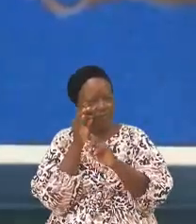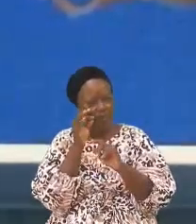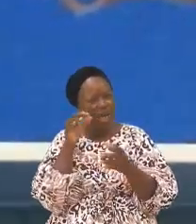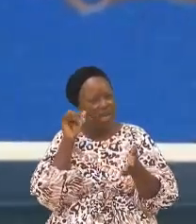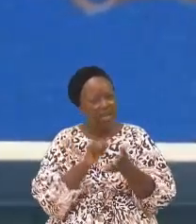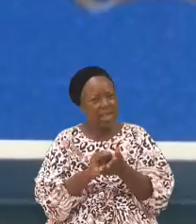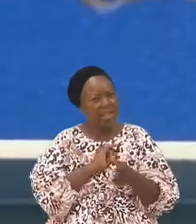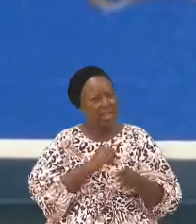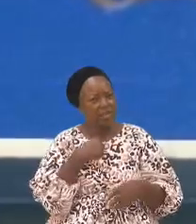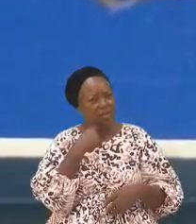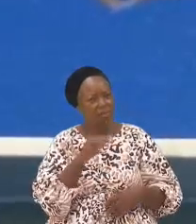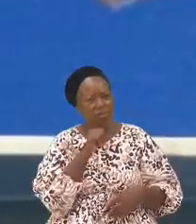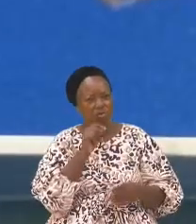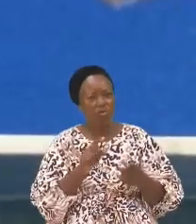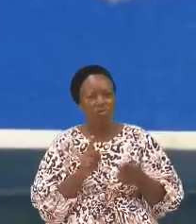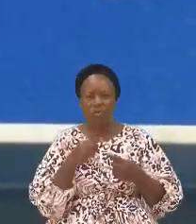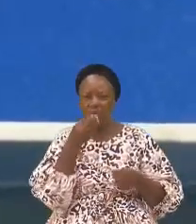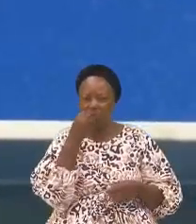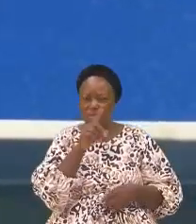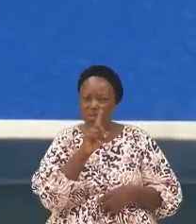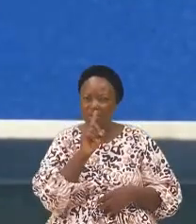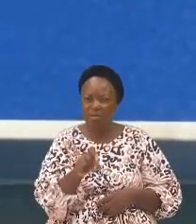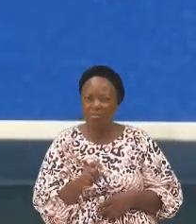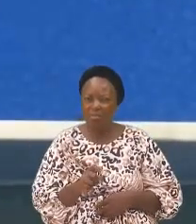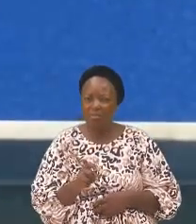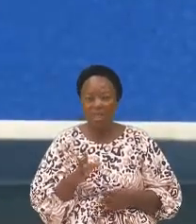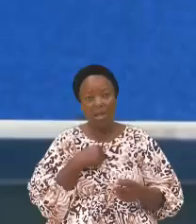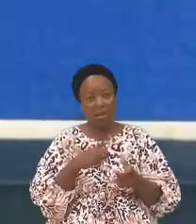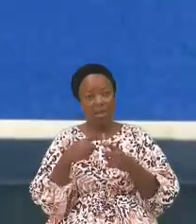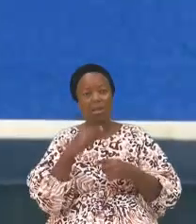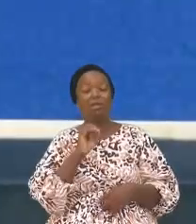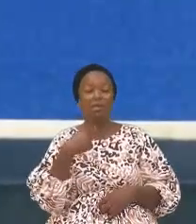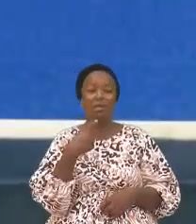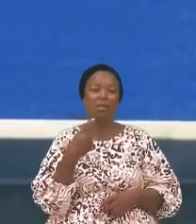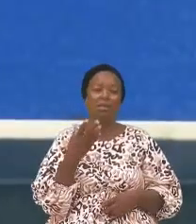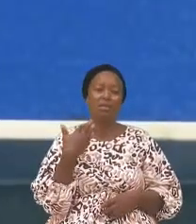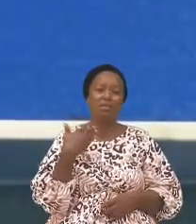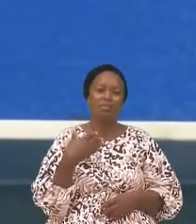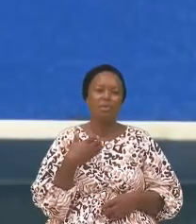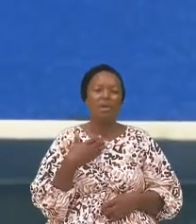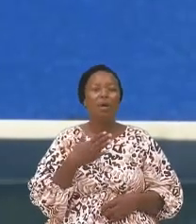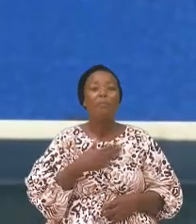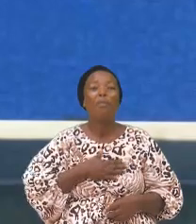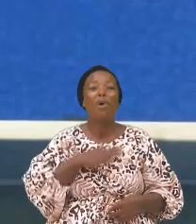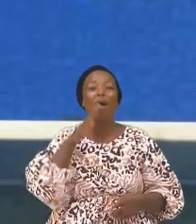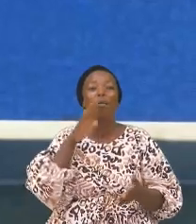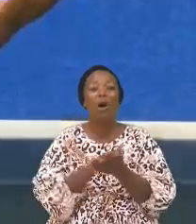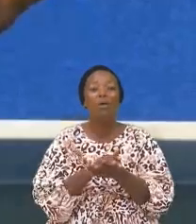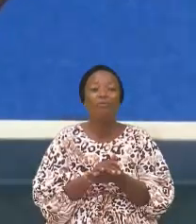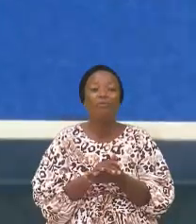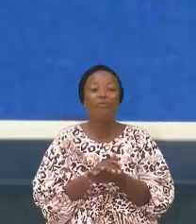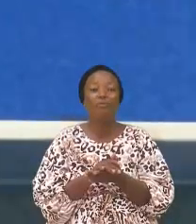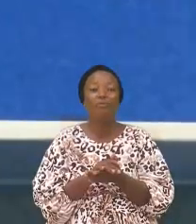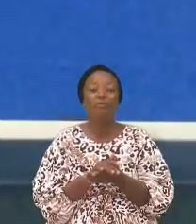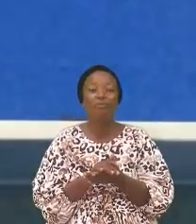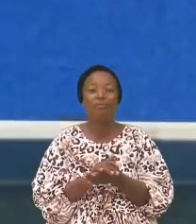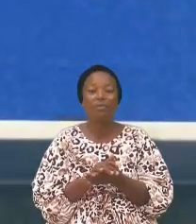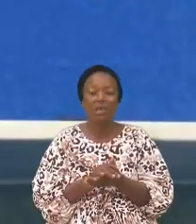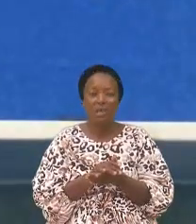Have you eaten of the fruit that I told you not to eat? And then he